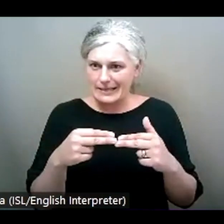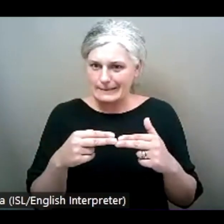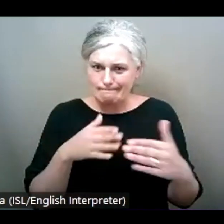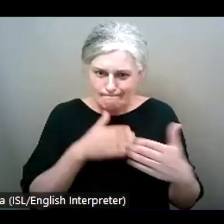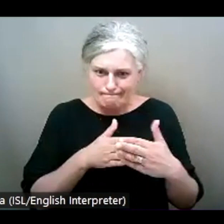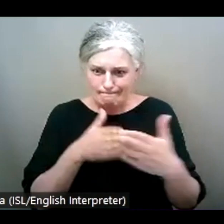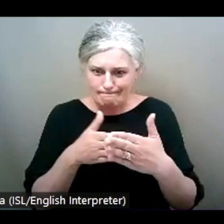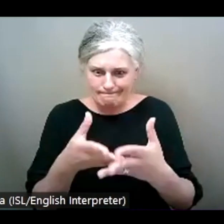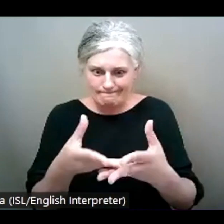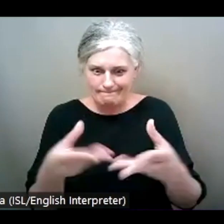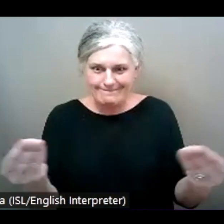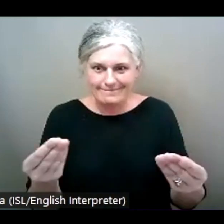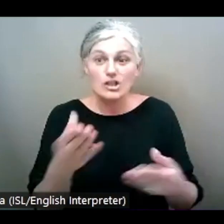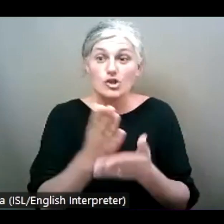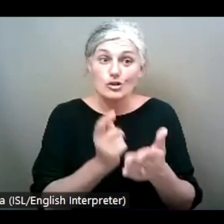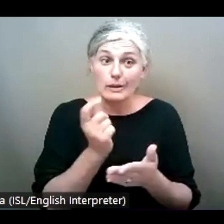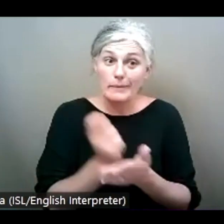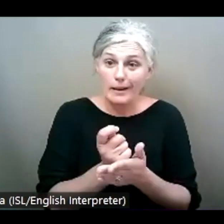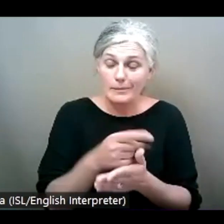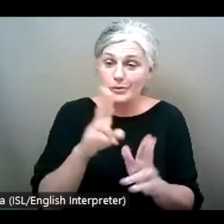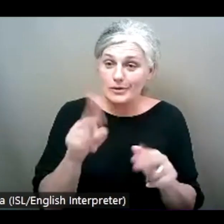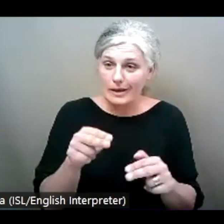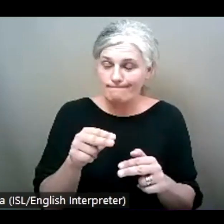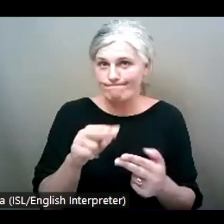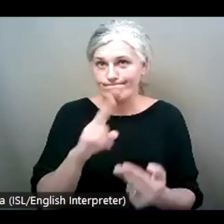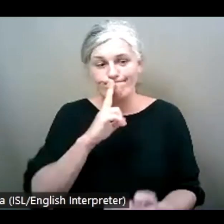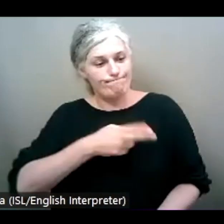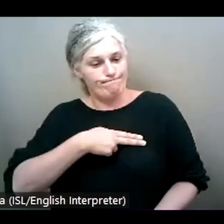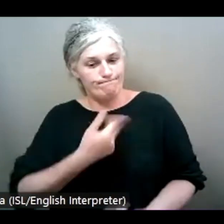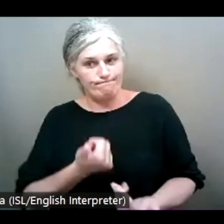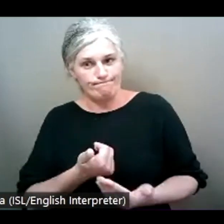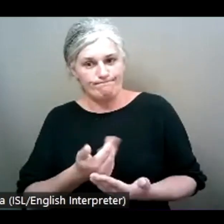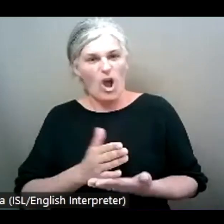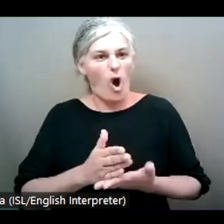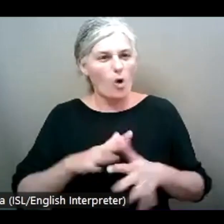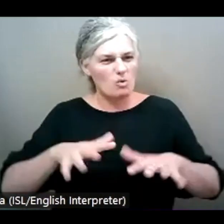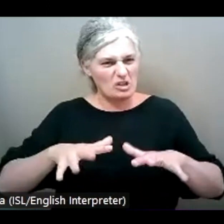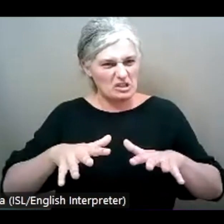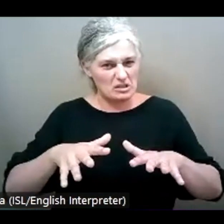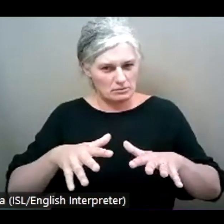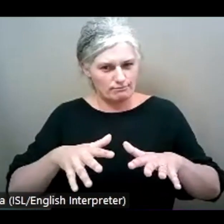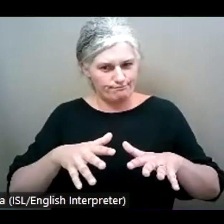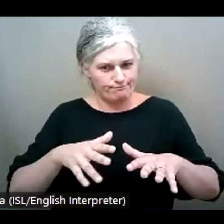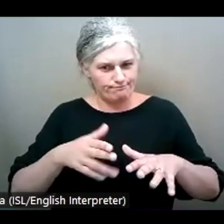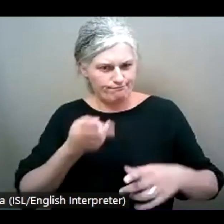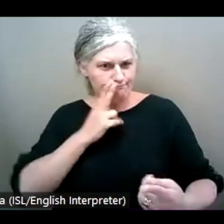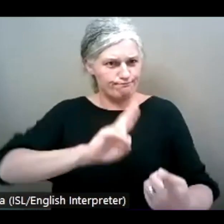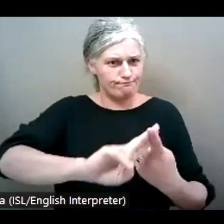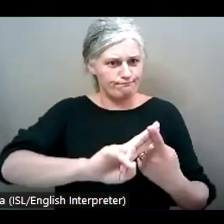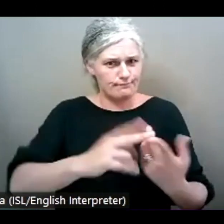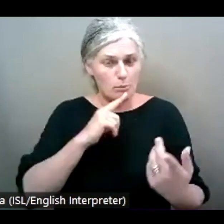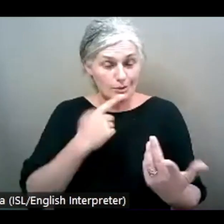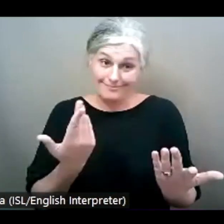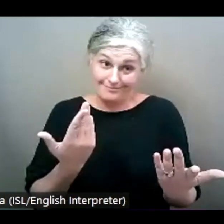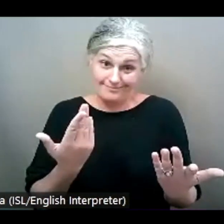when we're going to meet, and sometimes you can be labeled as awkward, but you know that's okay. Yeah, thank you,